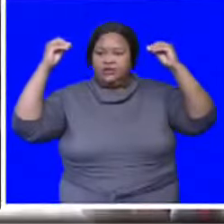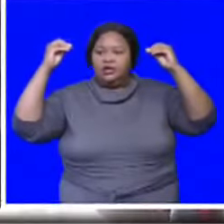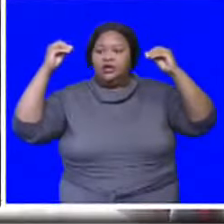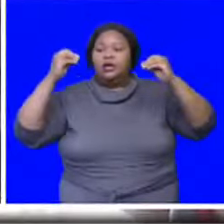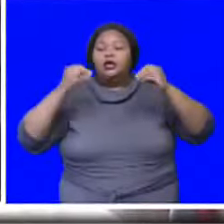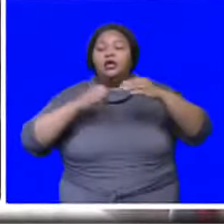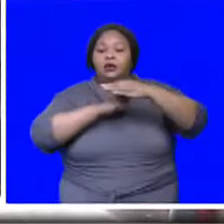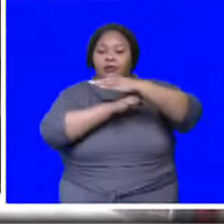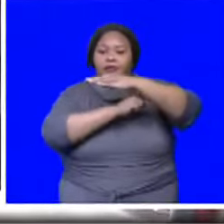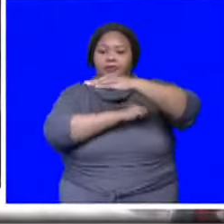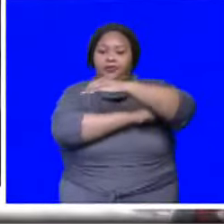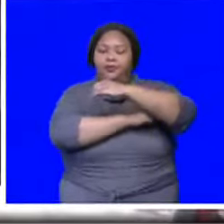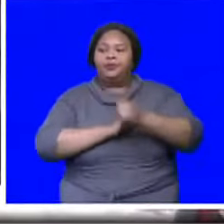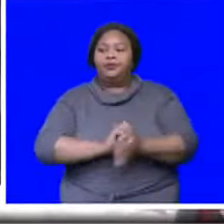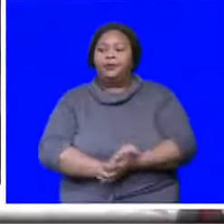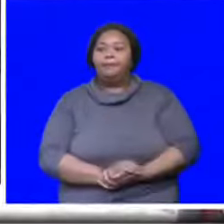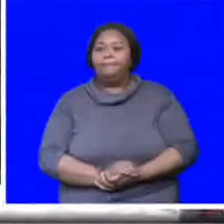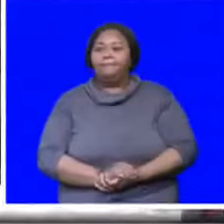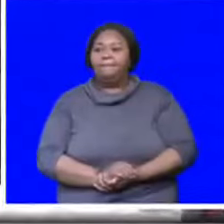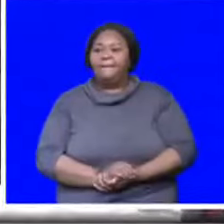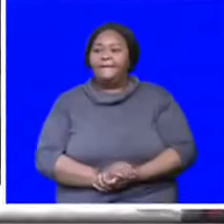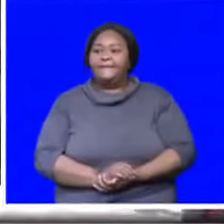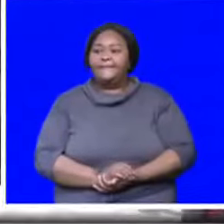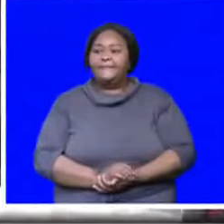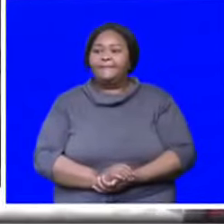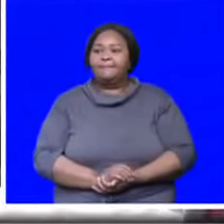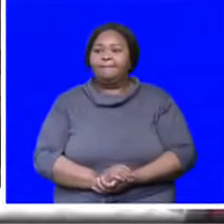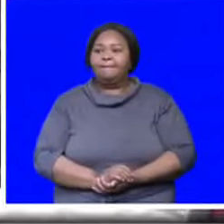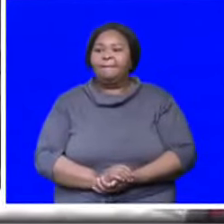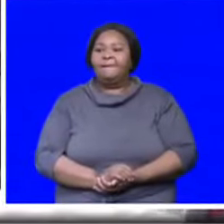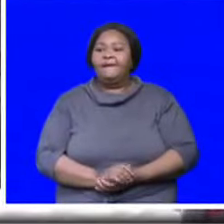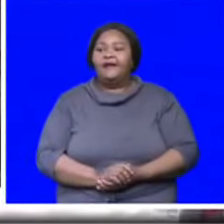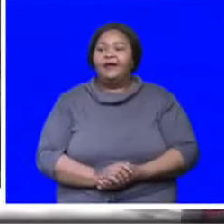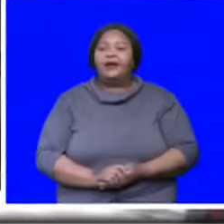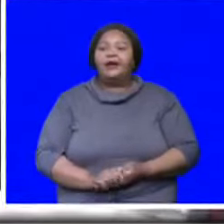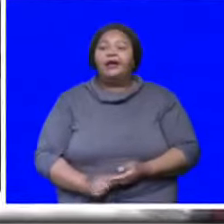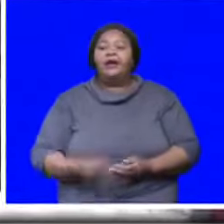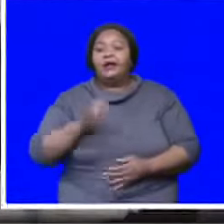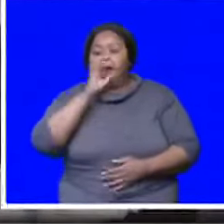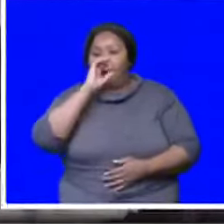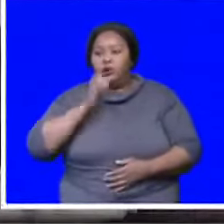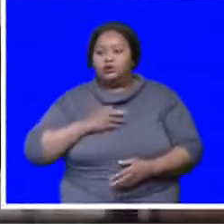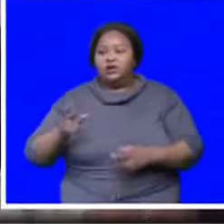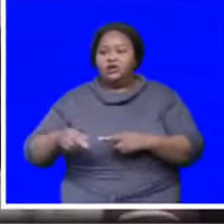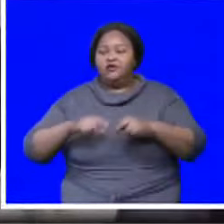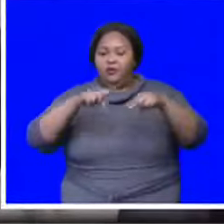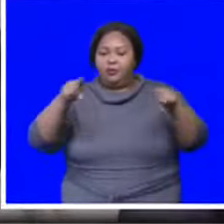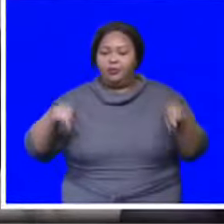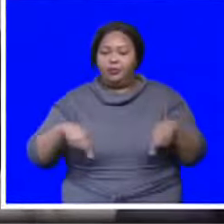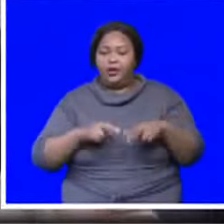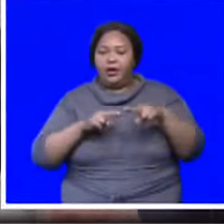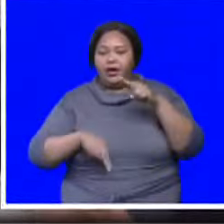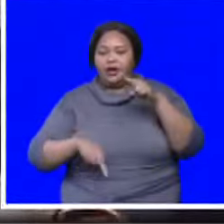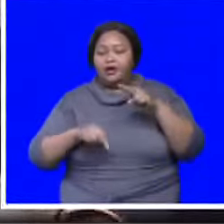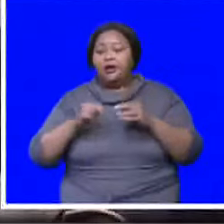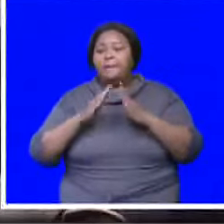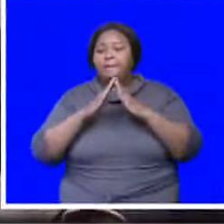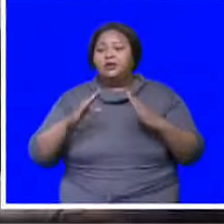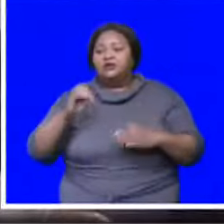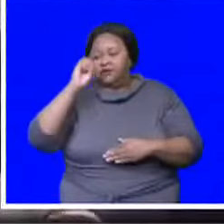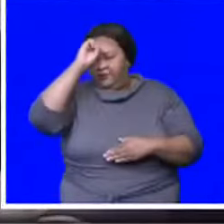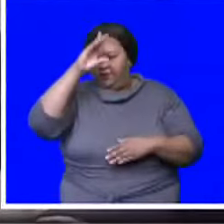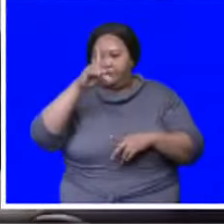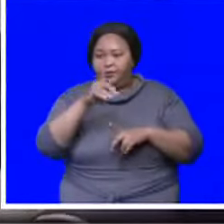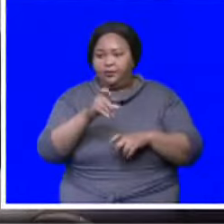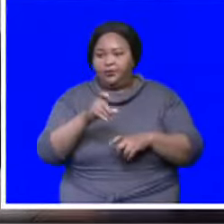The Joint River Basin Authorities Project Board is under the Ministry of Natural Resources and Energy, and it is made of 5 RPS,